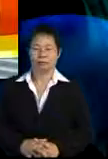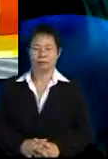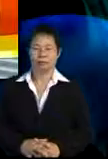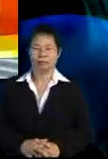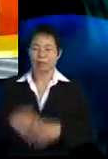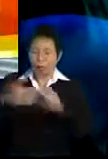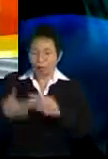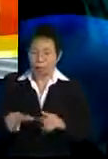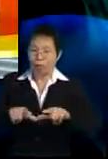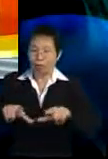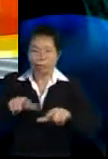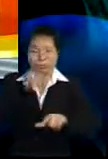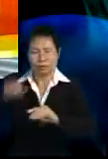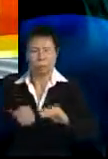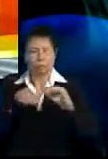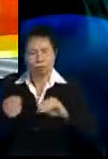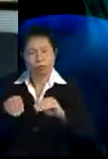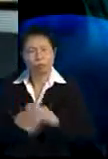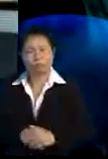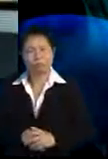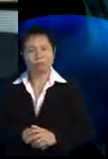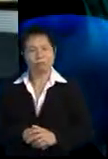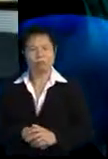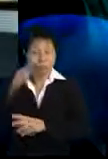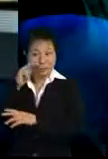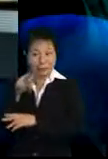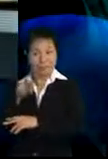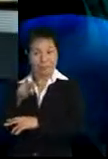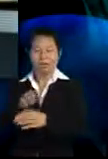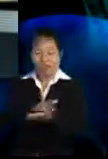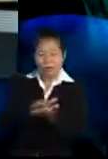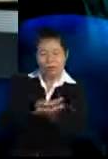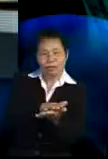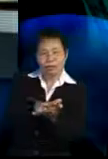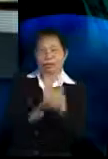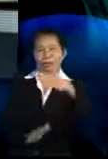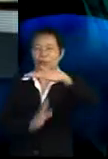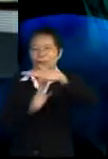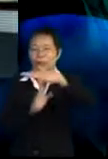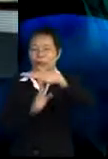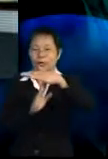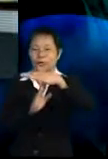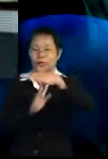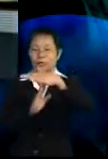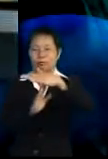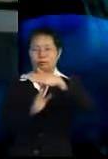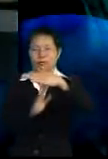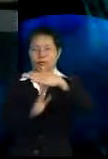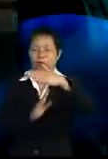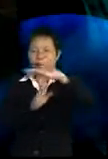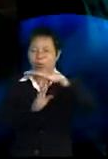The block of wood does not move. You see, friction prevents stationary objects from